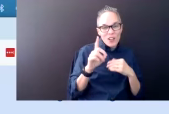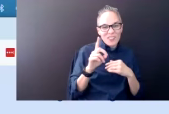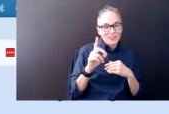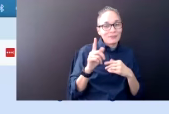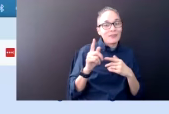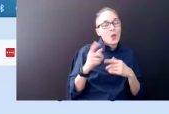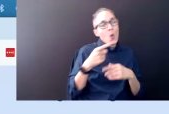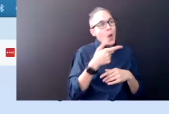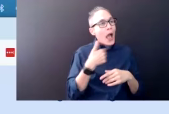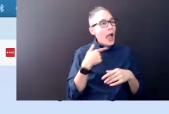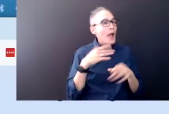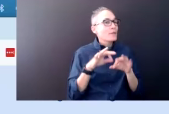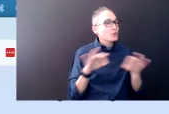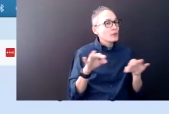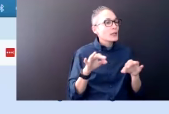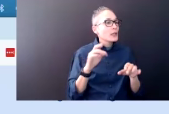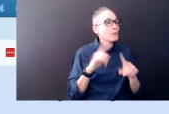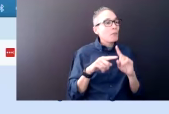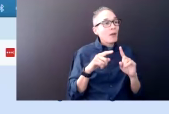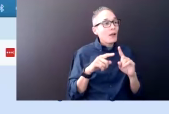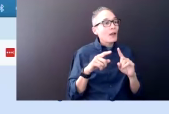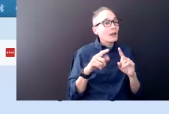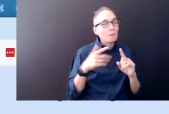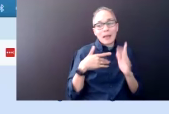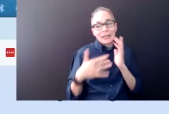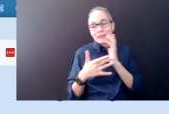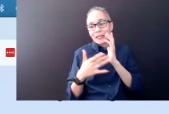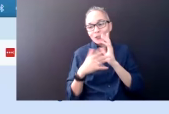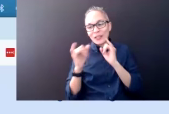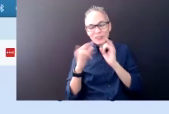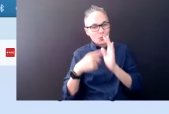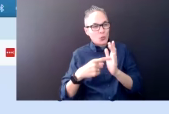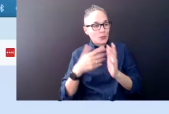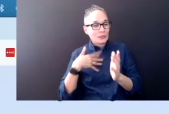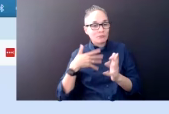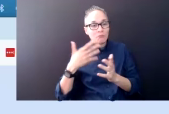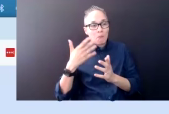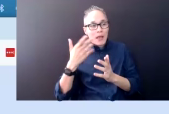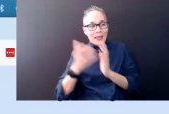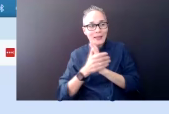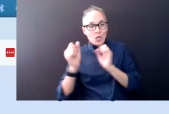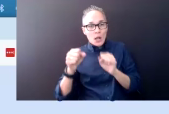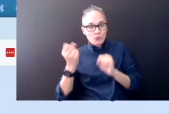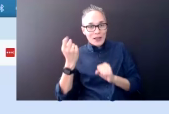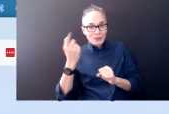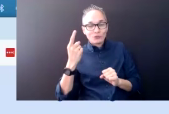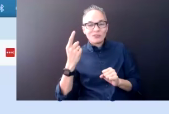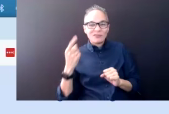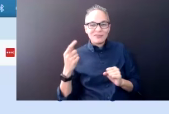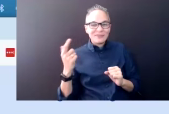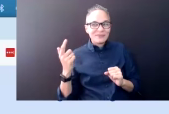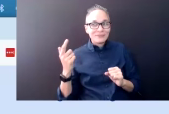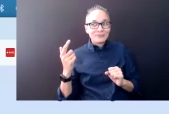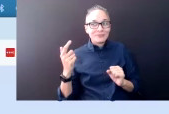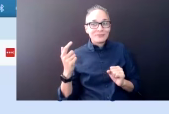degree and I land that interview, that technical interview is going to show my comprehension, and being able to have that experience and